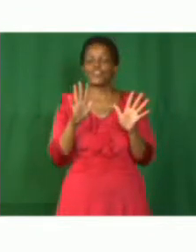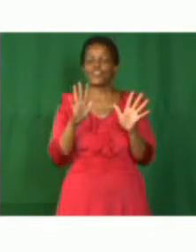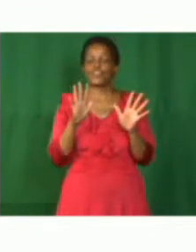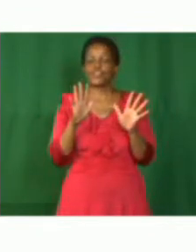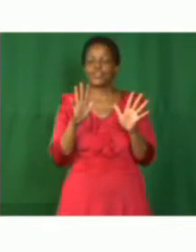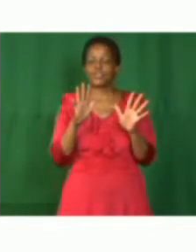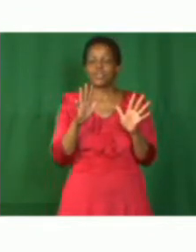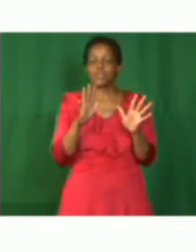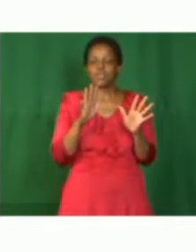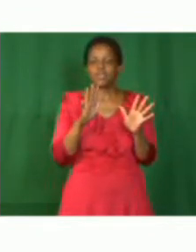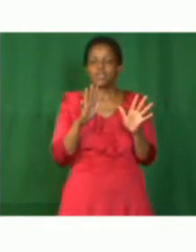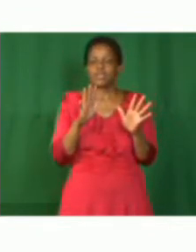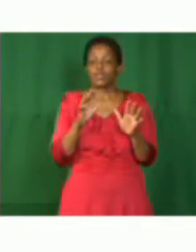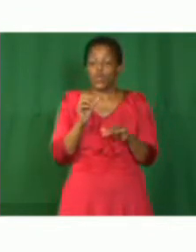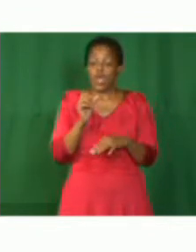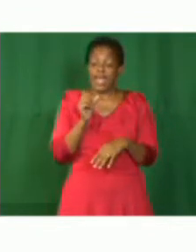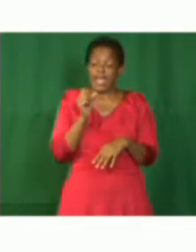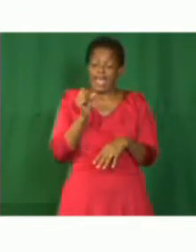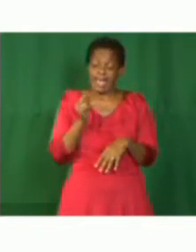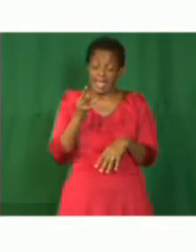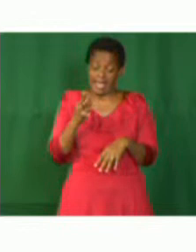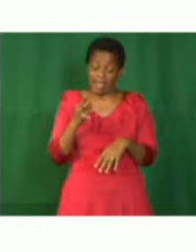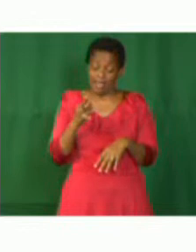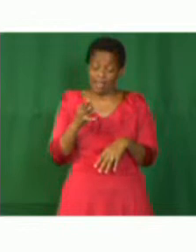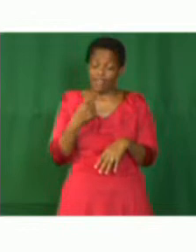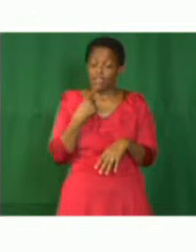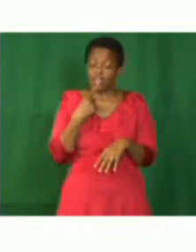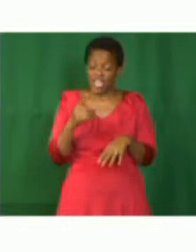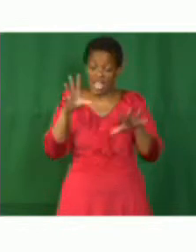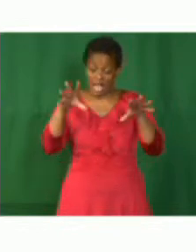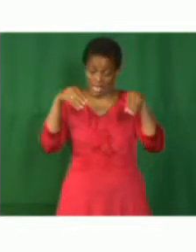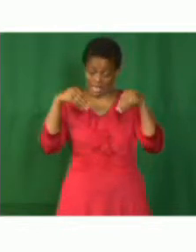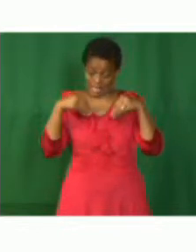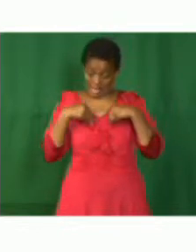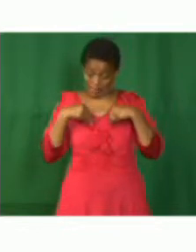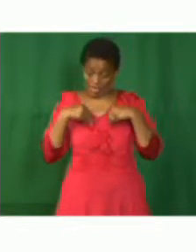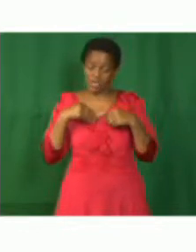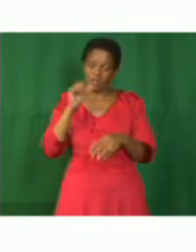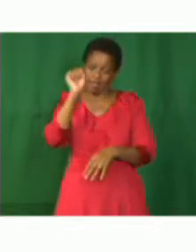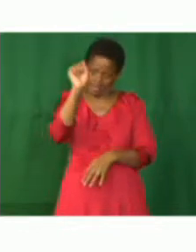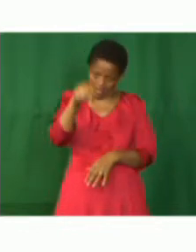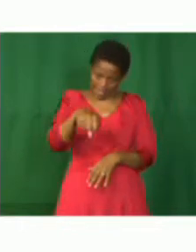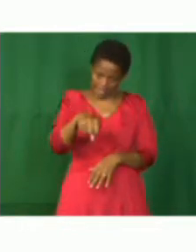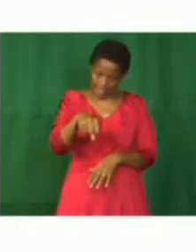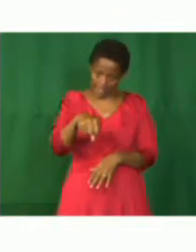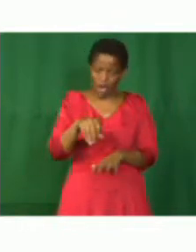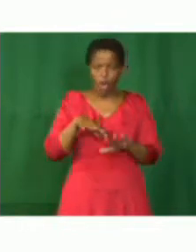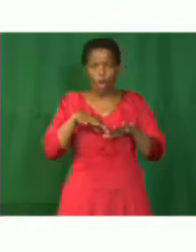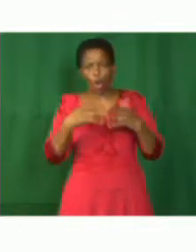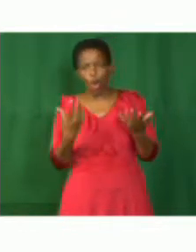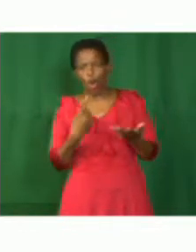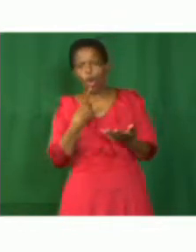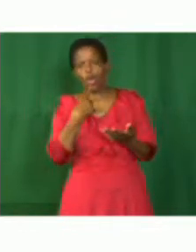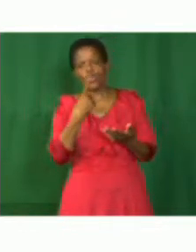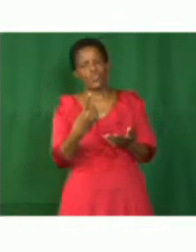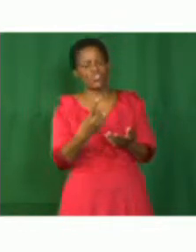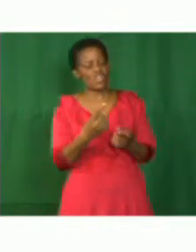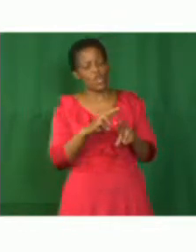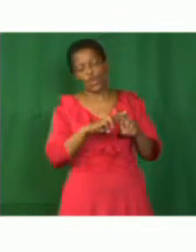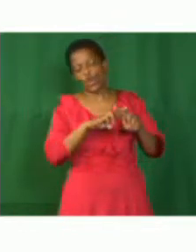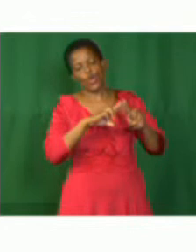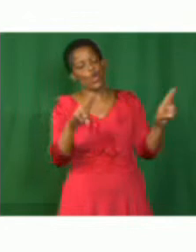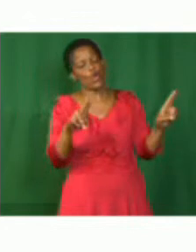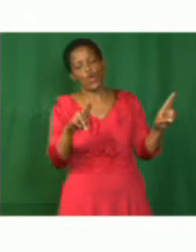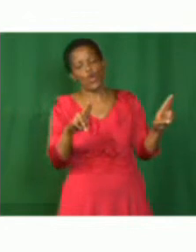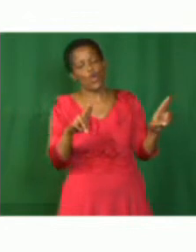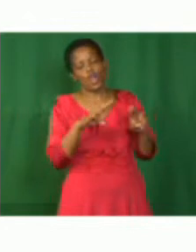means you are supposed to say, yes, I think, or you write, no, I do